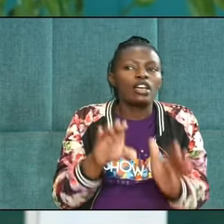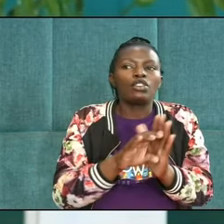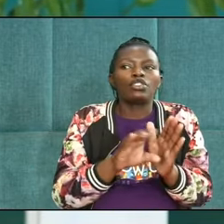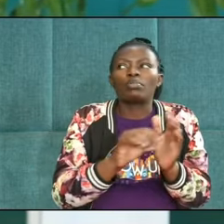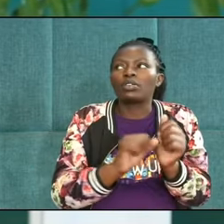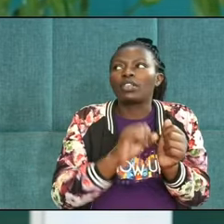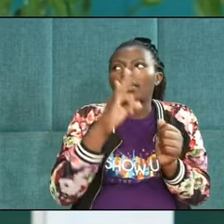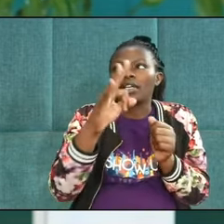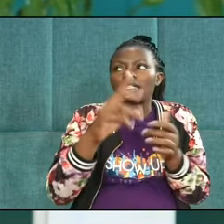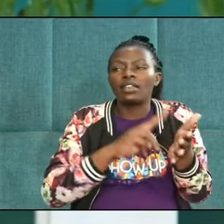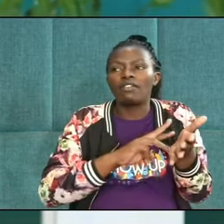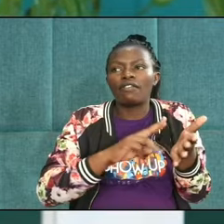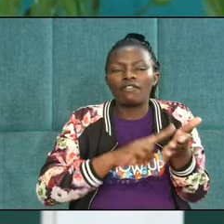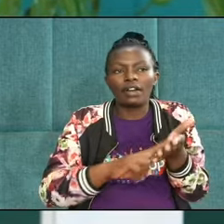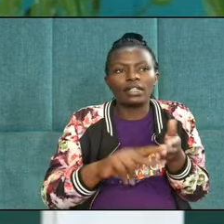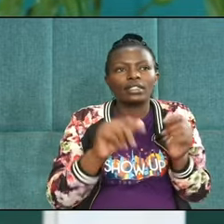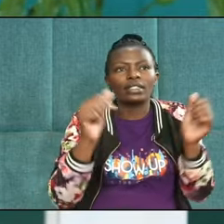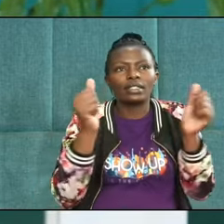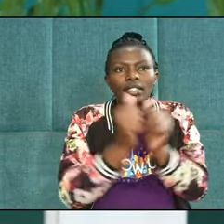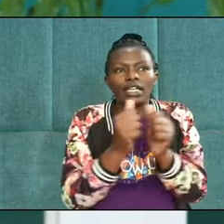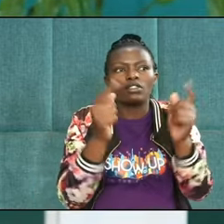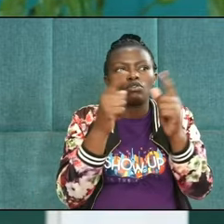13, verse 10 down to 14.